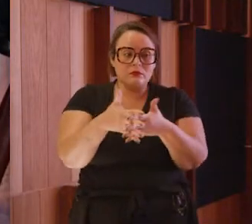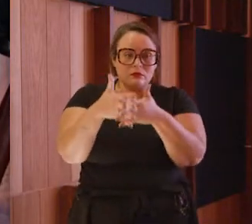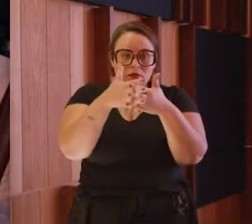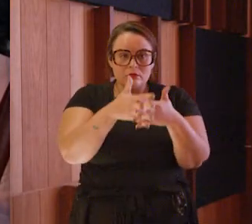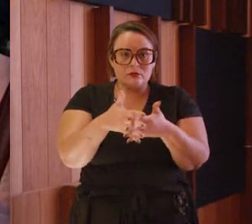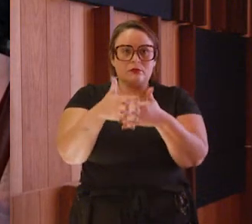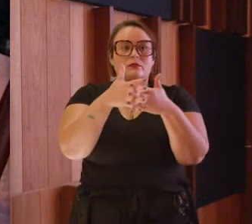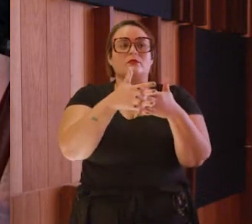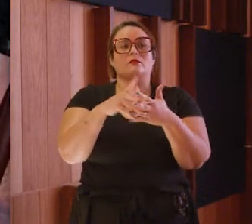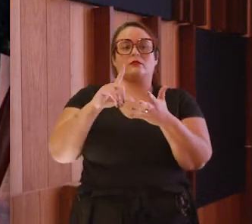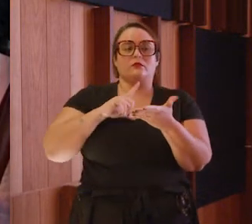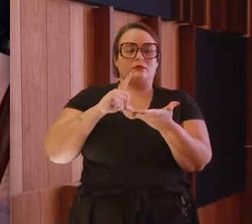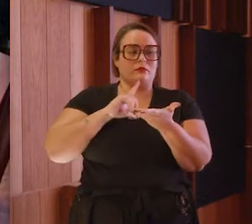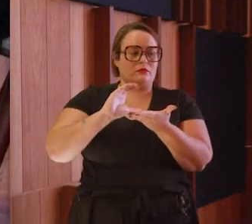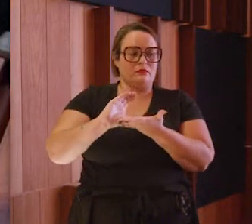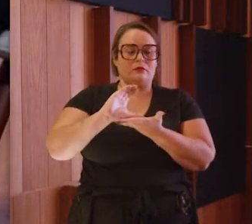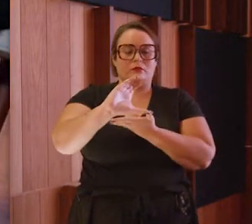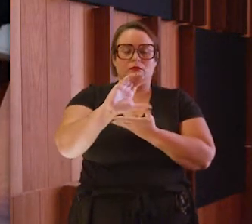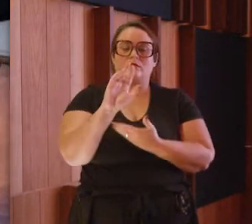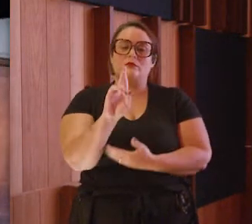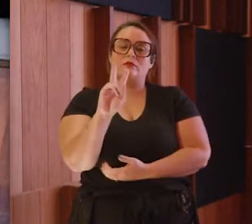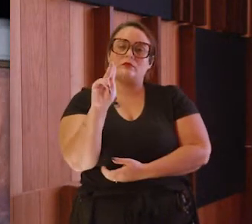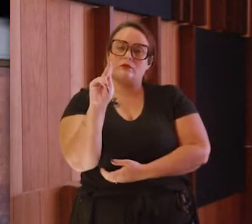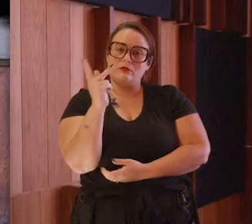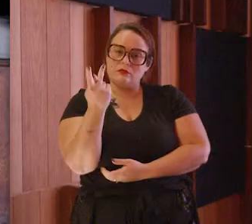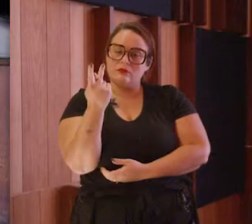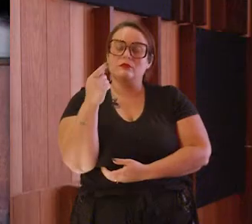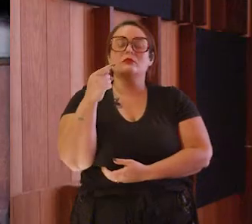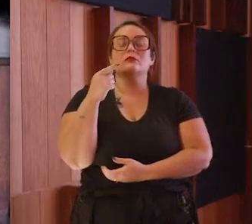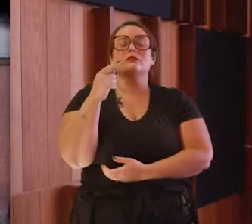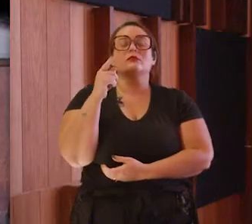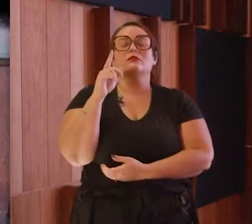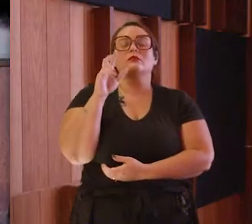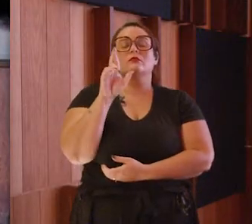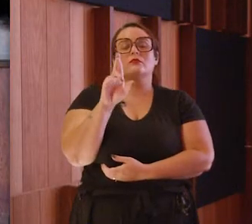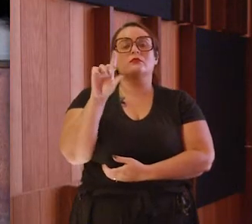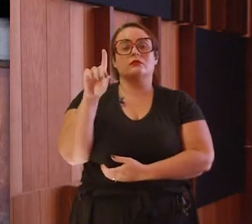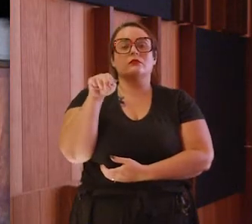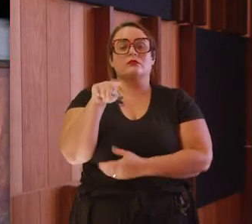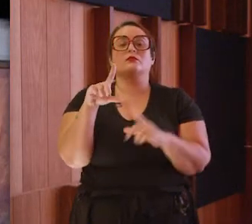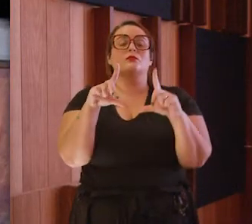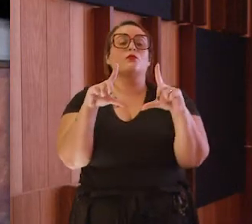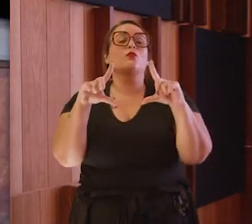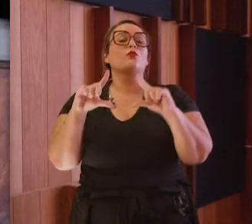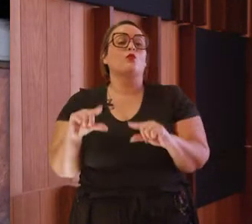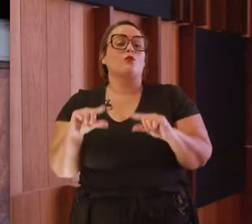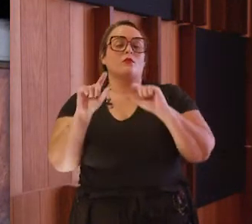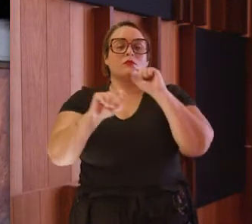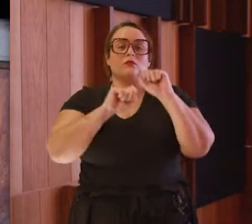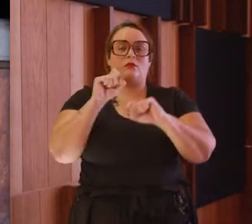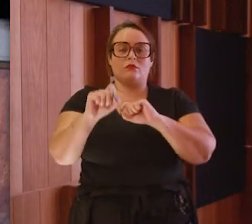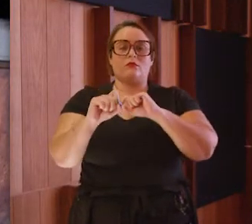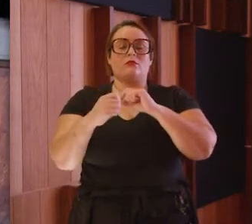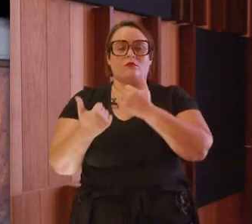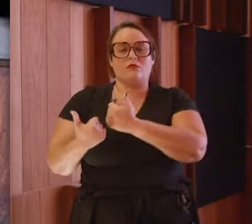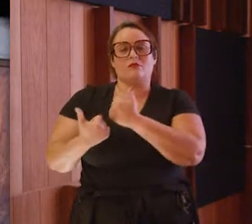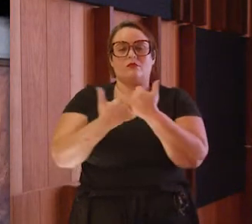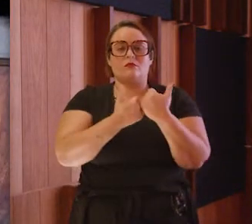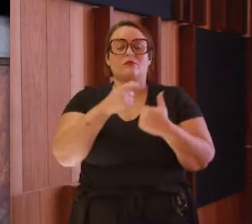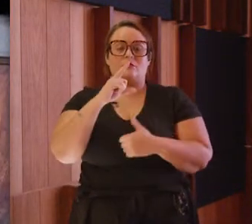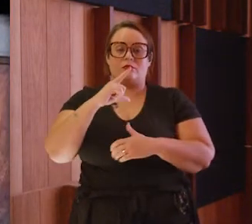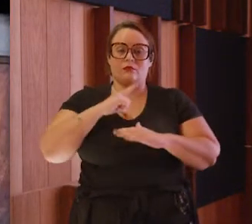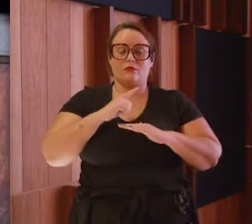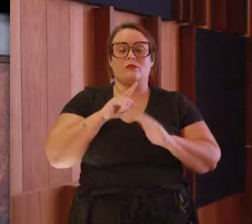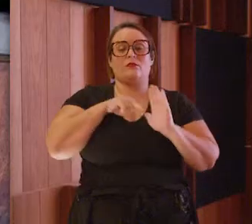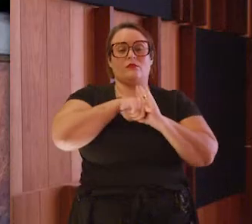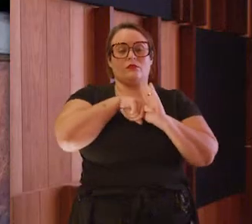globe rate. And so the US has a statutory rate of 21%. At 4% for state taxes. I think